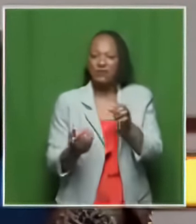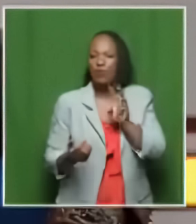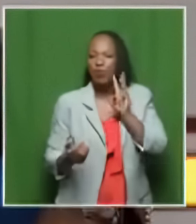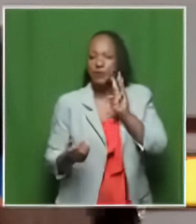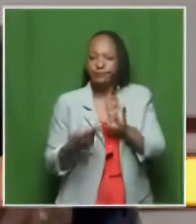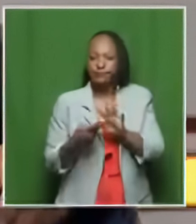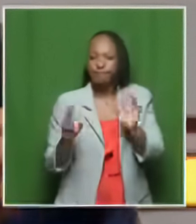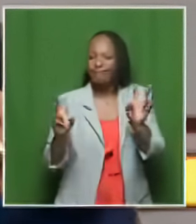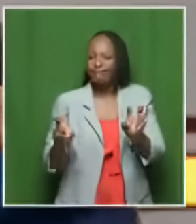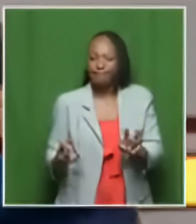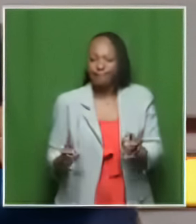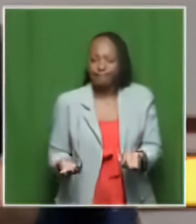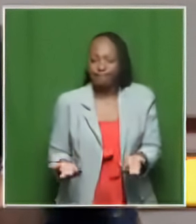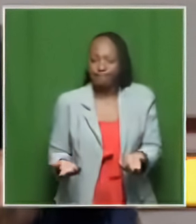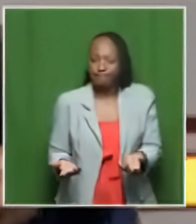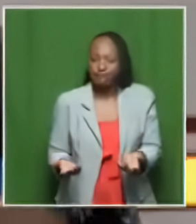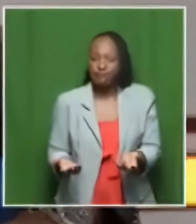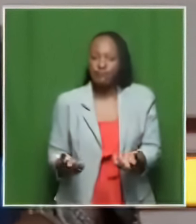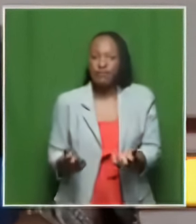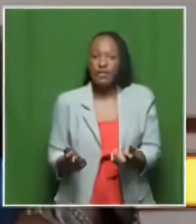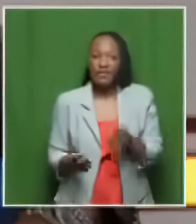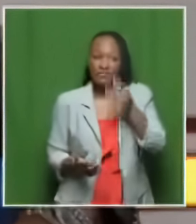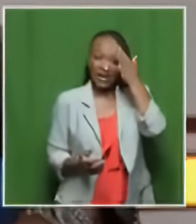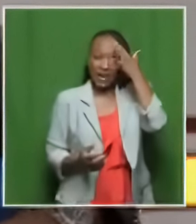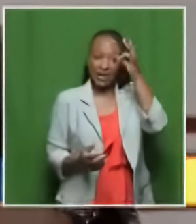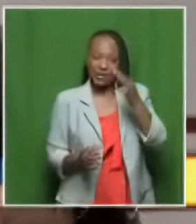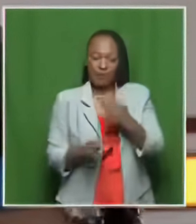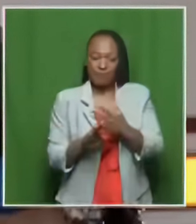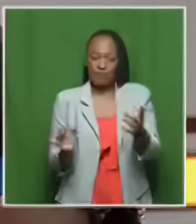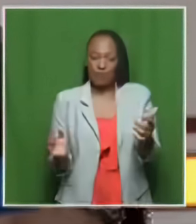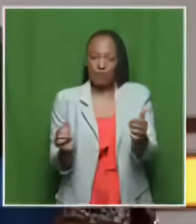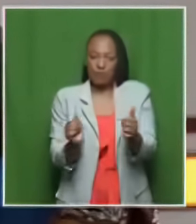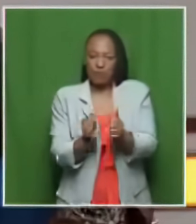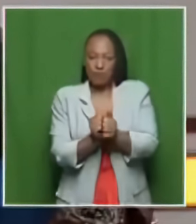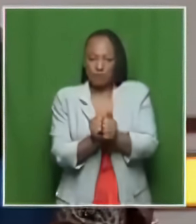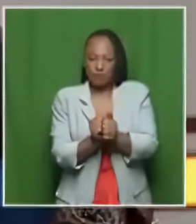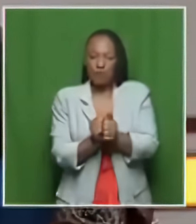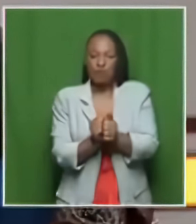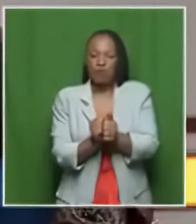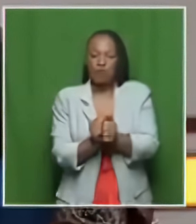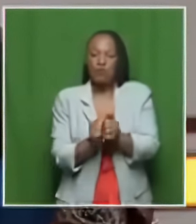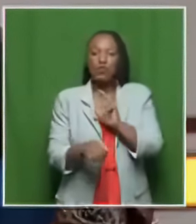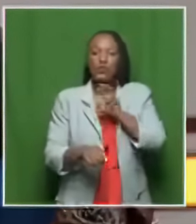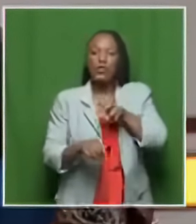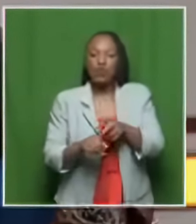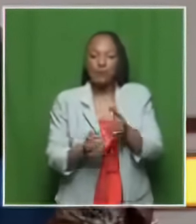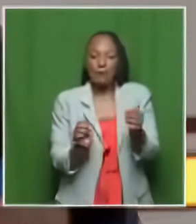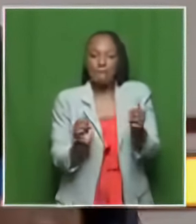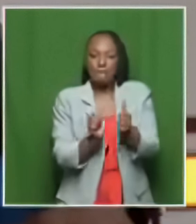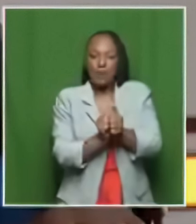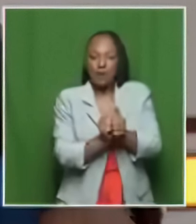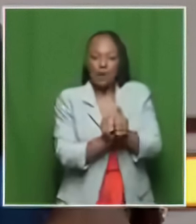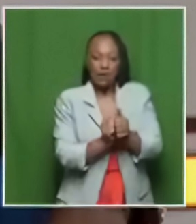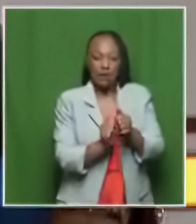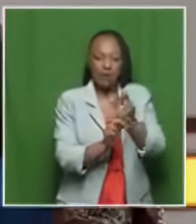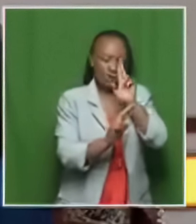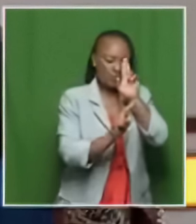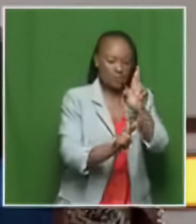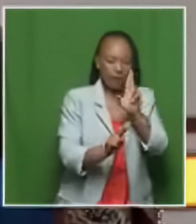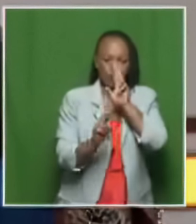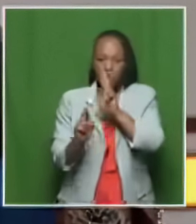electricity. In a coalition government, all you need is respect for your partners. Once you do